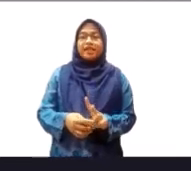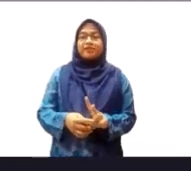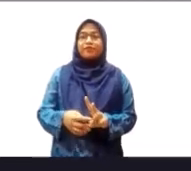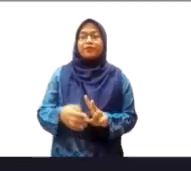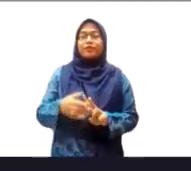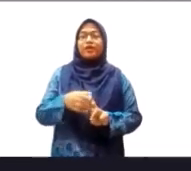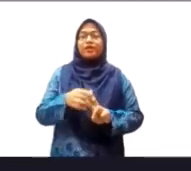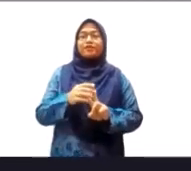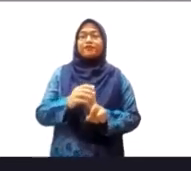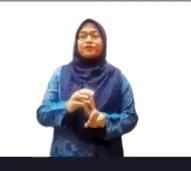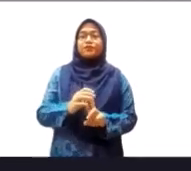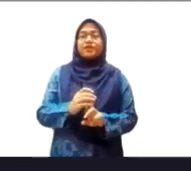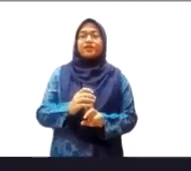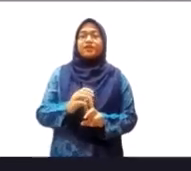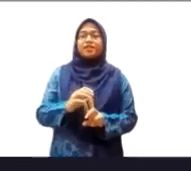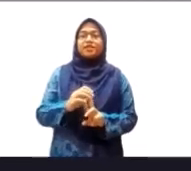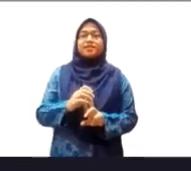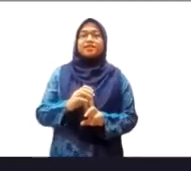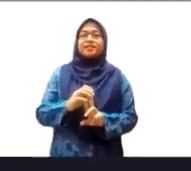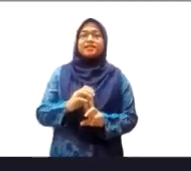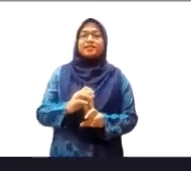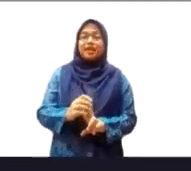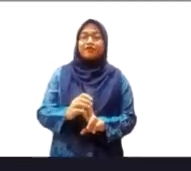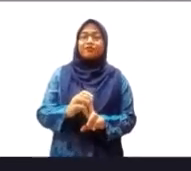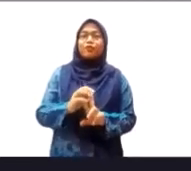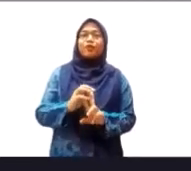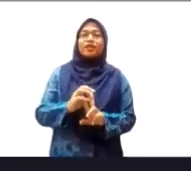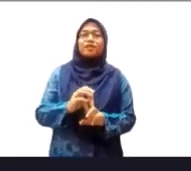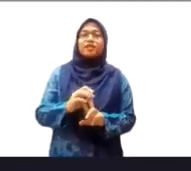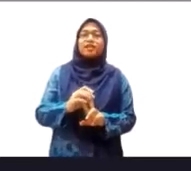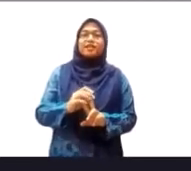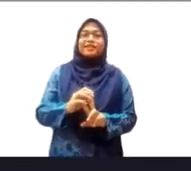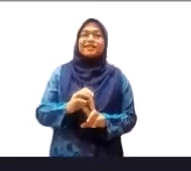for the deaf. The first one is the deaf,